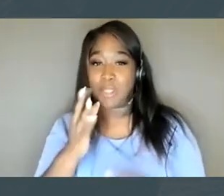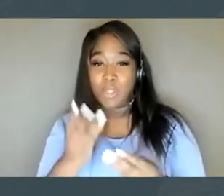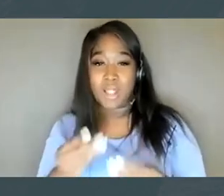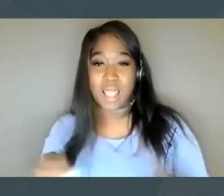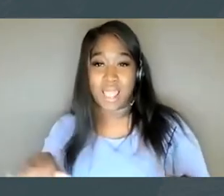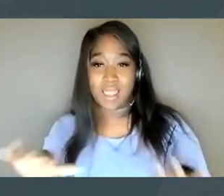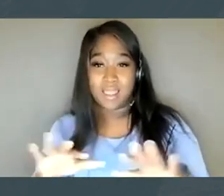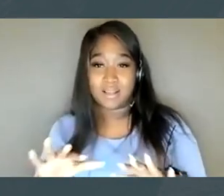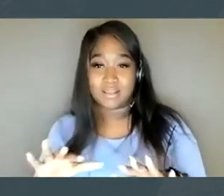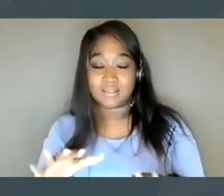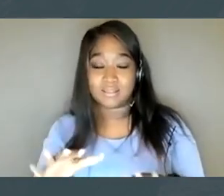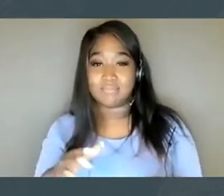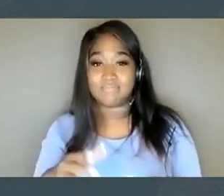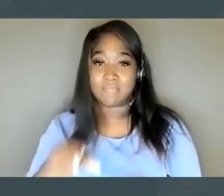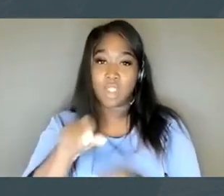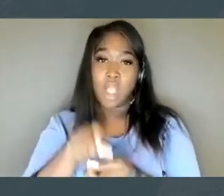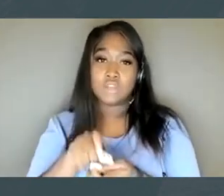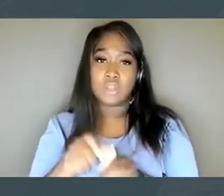particular, you know,